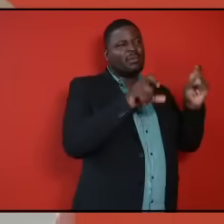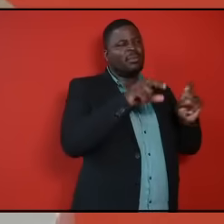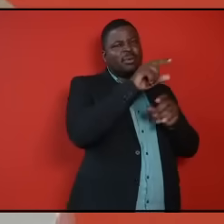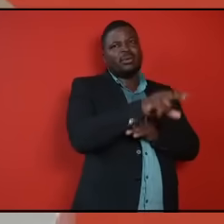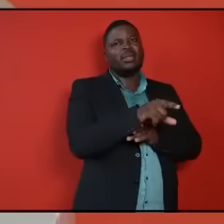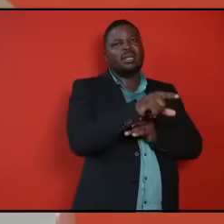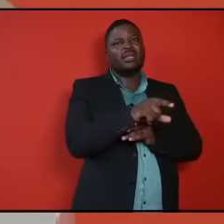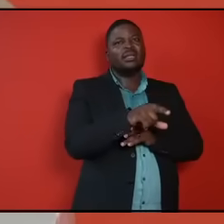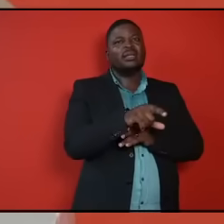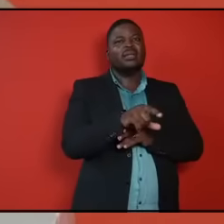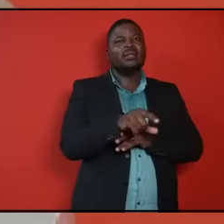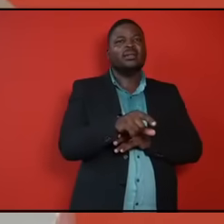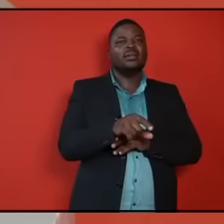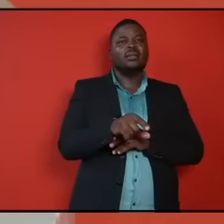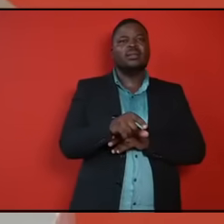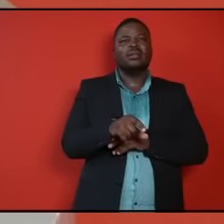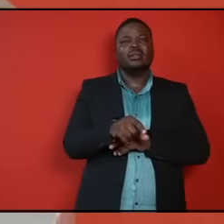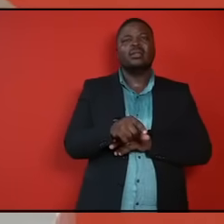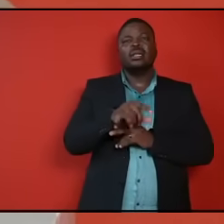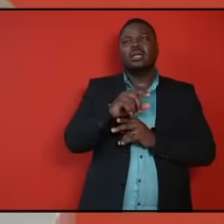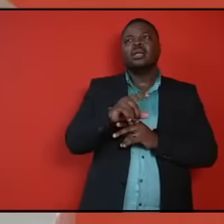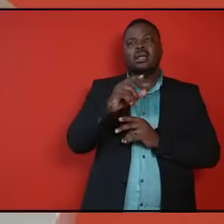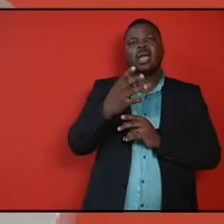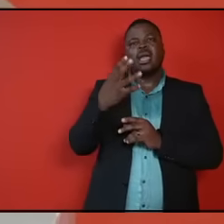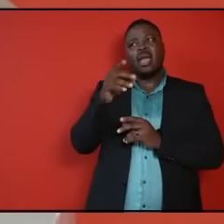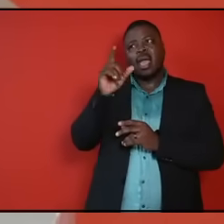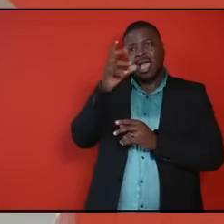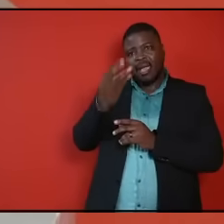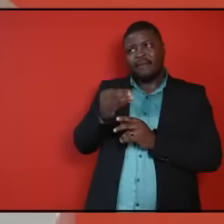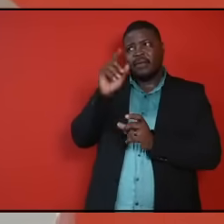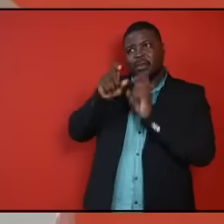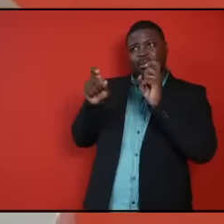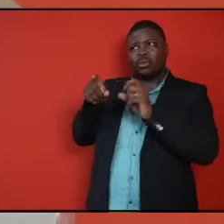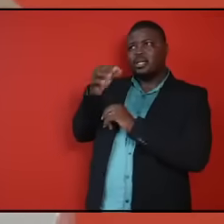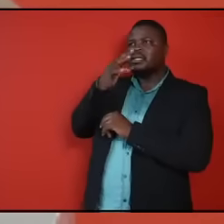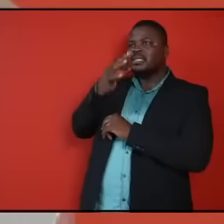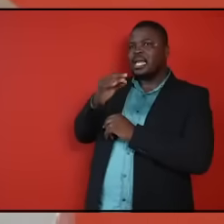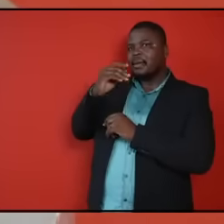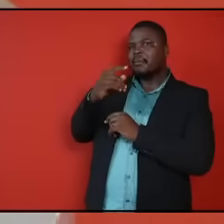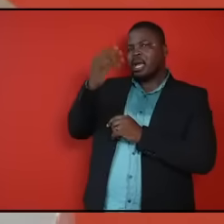a strong rumor that President Zuma was in Israel somewhere in December.